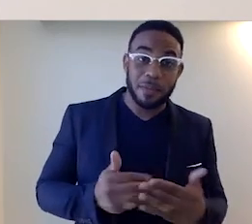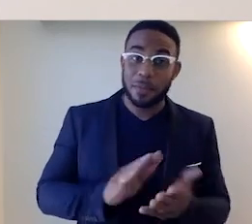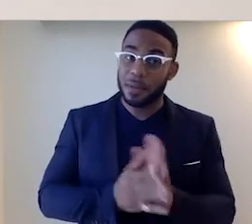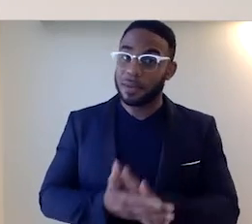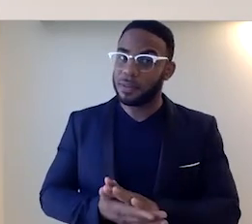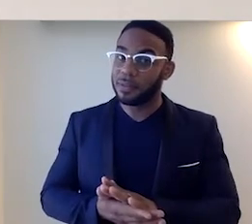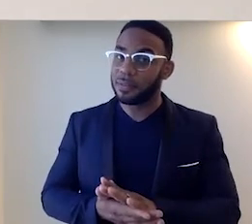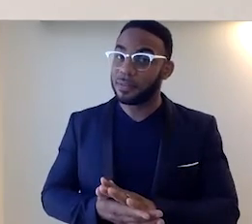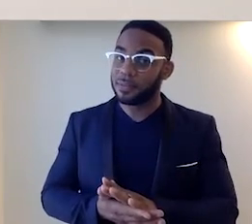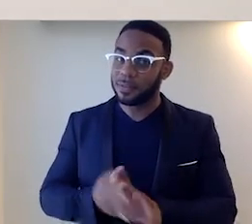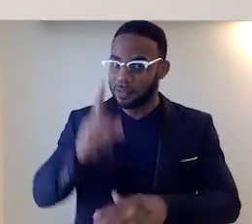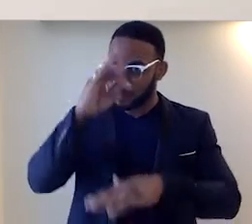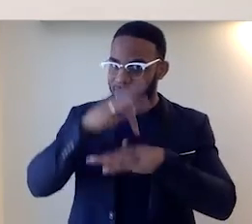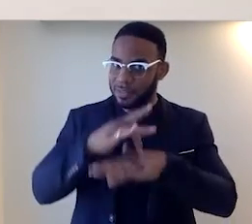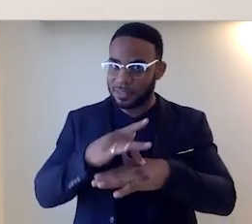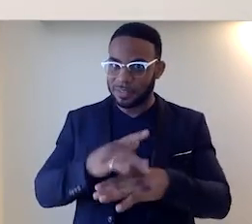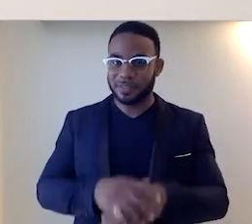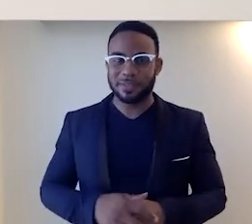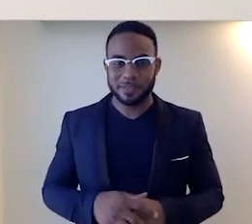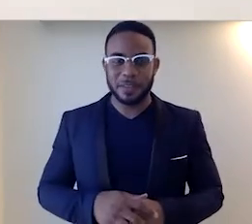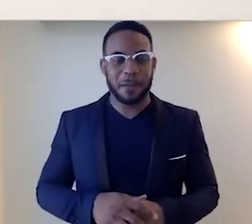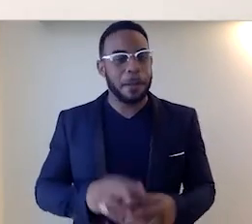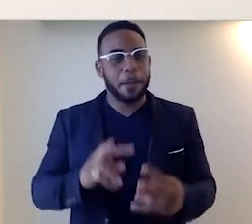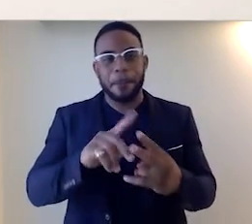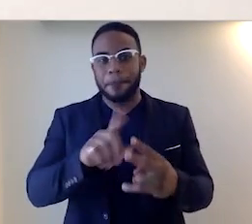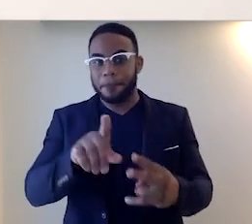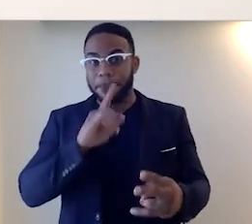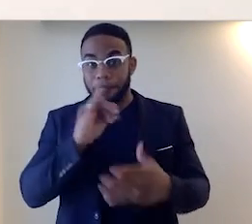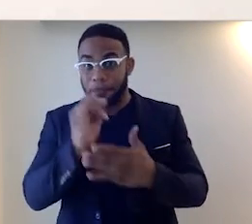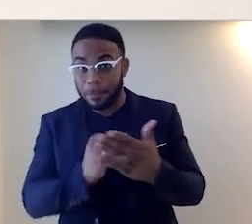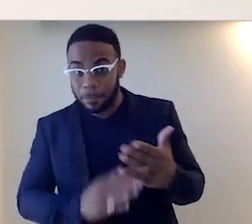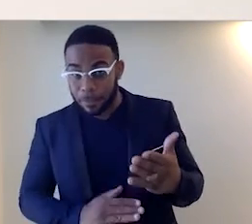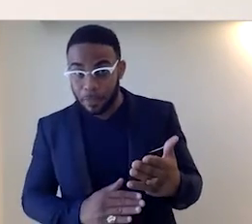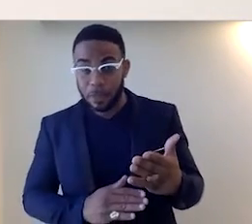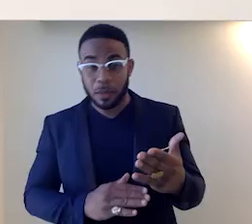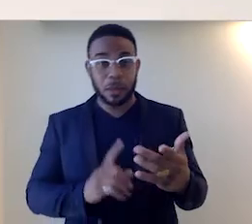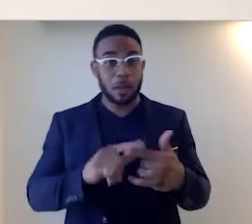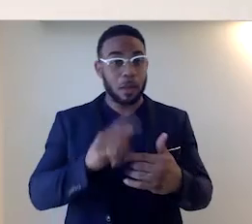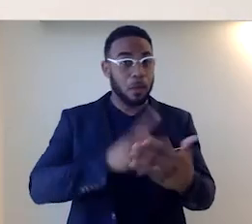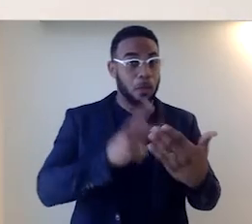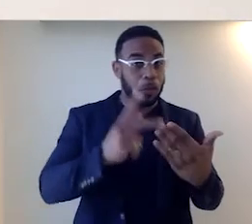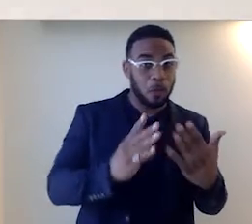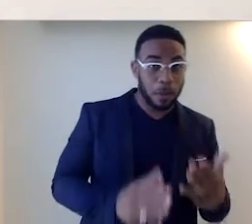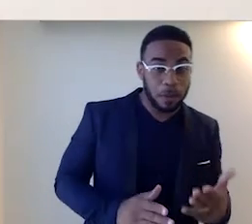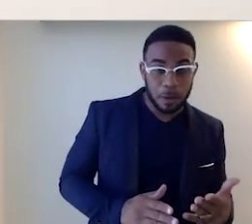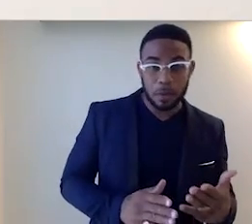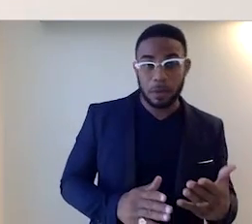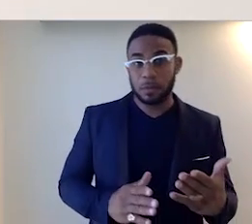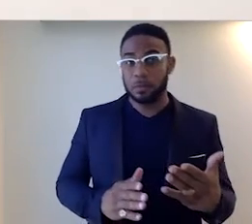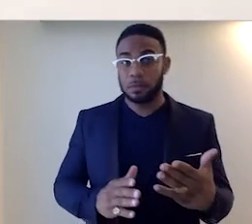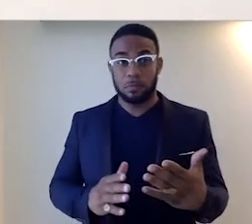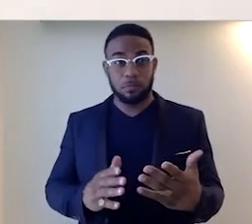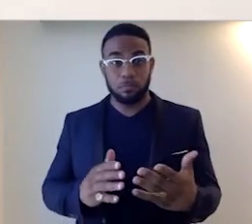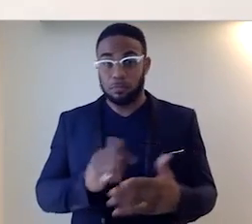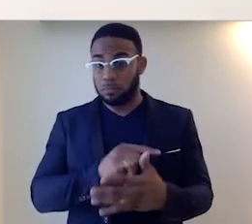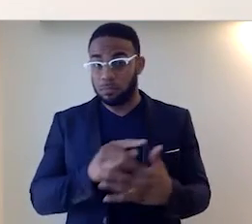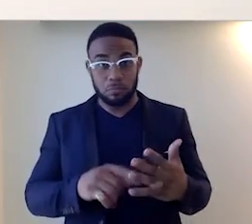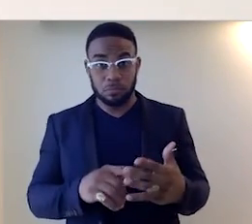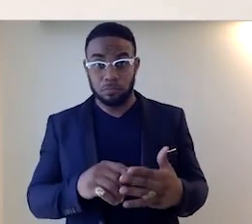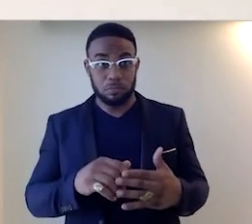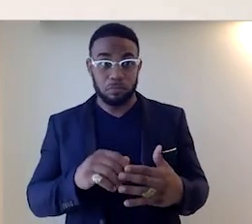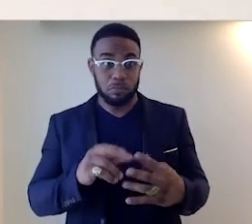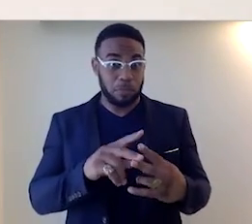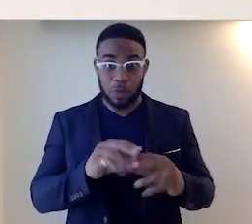become obsessed. Whether you are an artist, a programmer, both, or